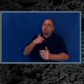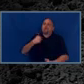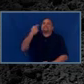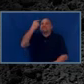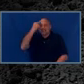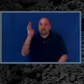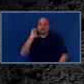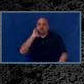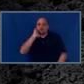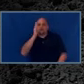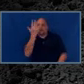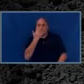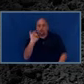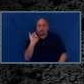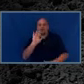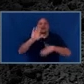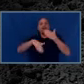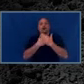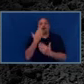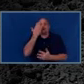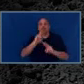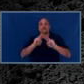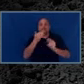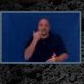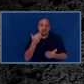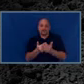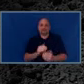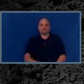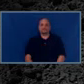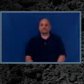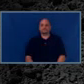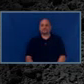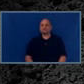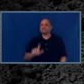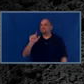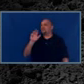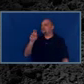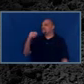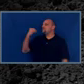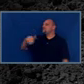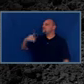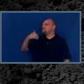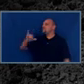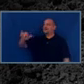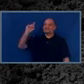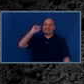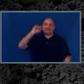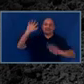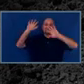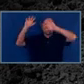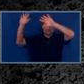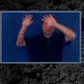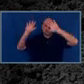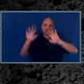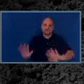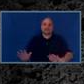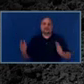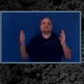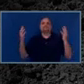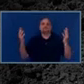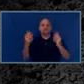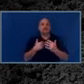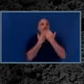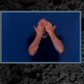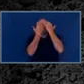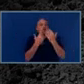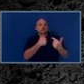are all very promising. Oh, love to hear it. That sounds great. And that is all the time we have for